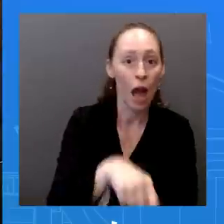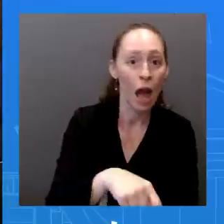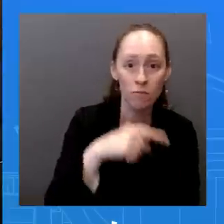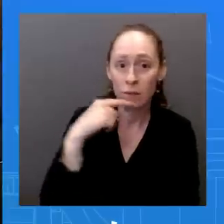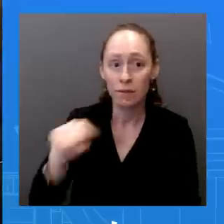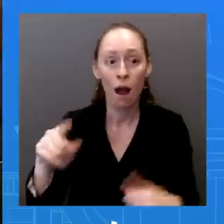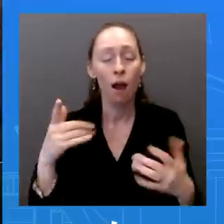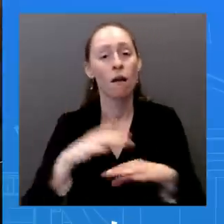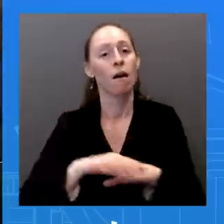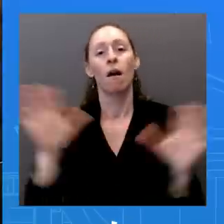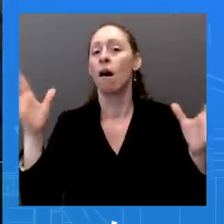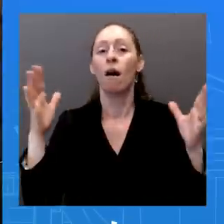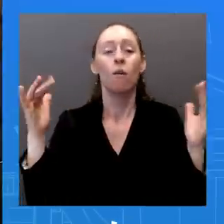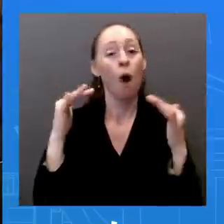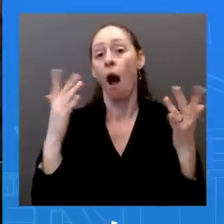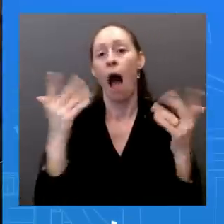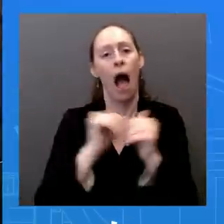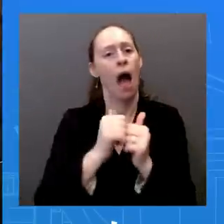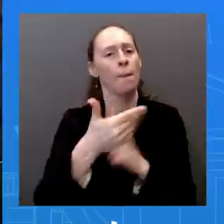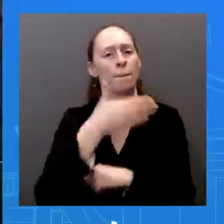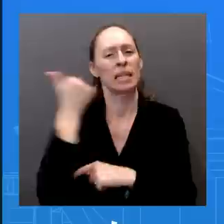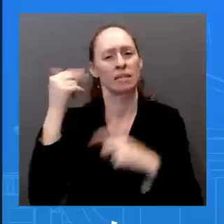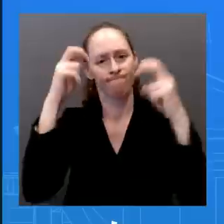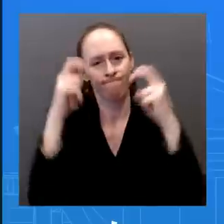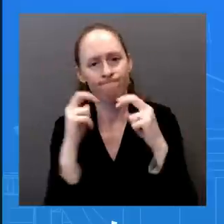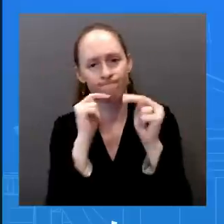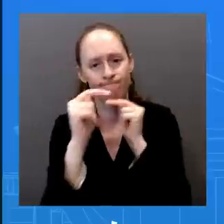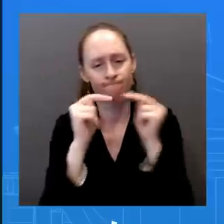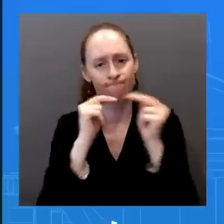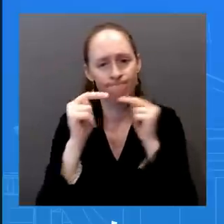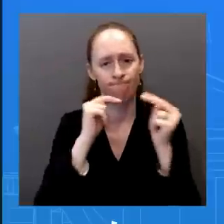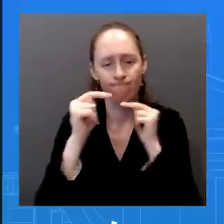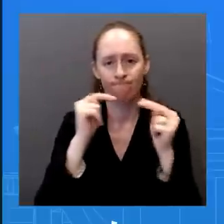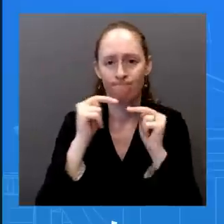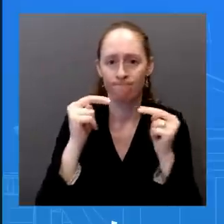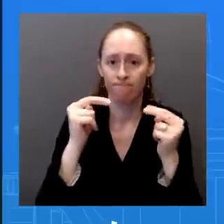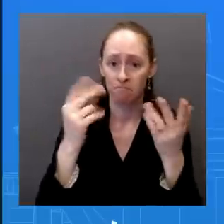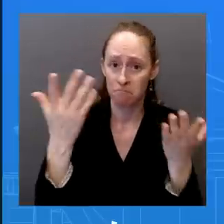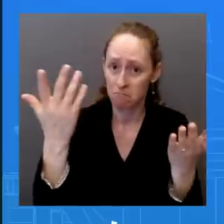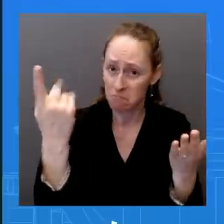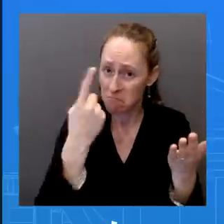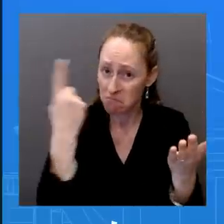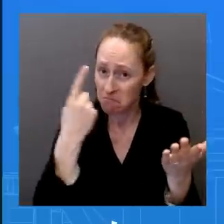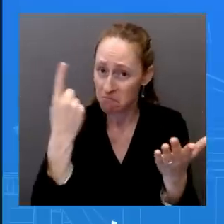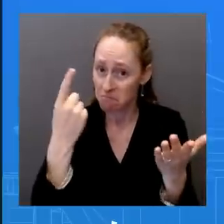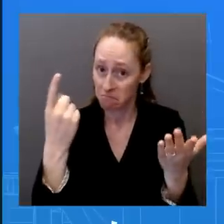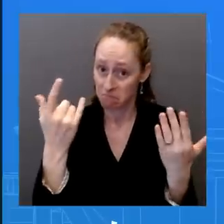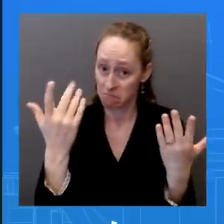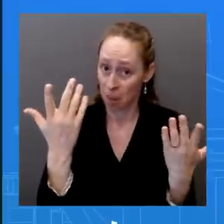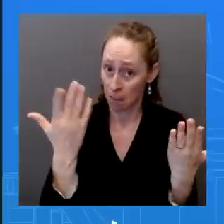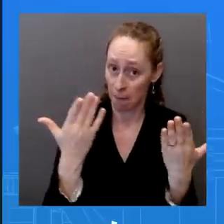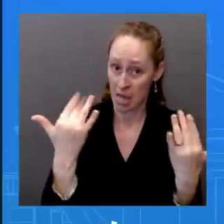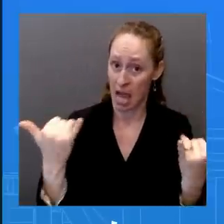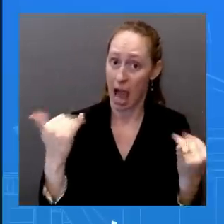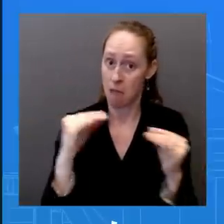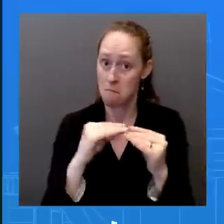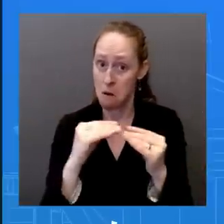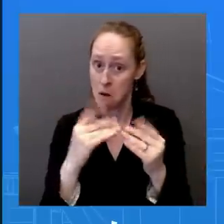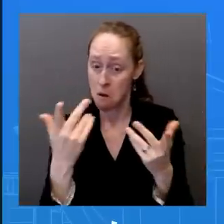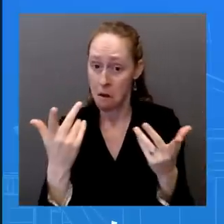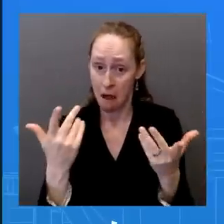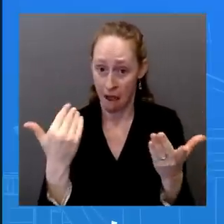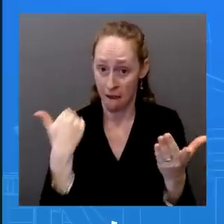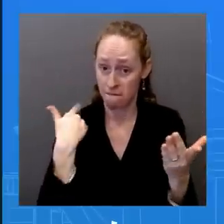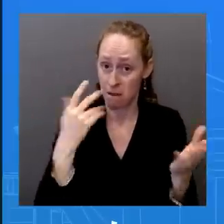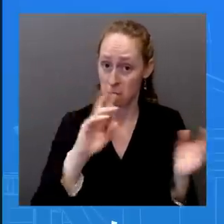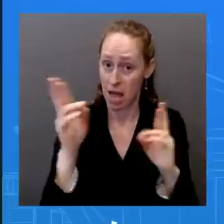maybe more leverage when those conversations happen? So from our perspective, the key right now is to provide Ukraine what it